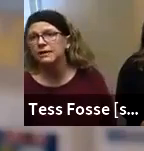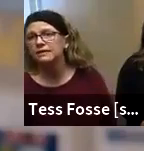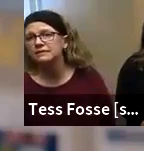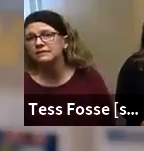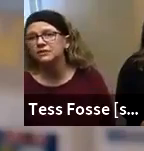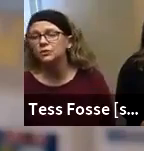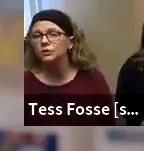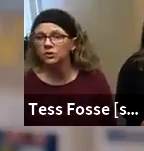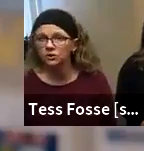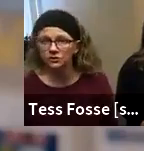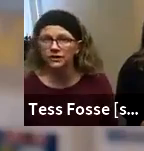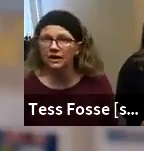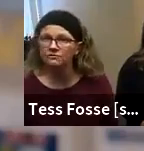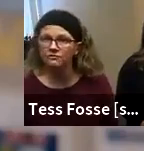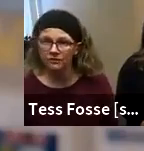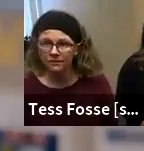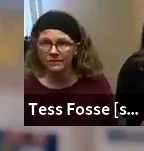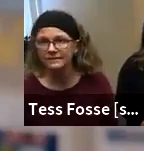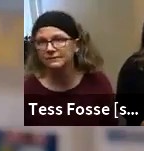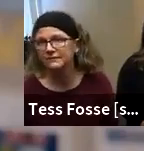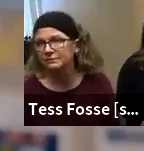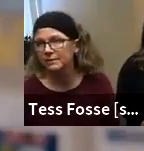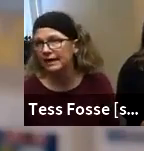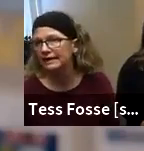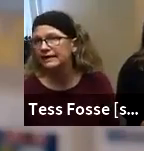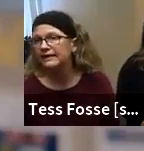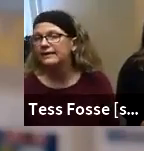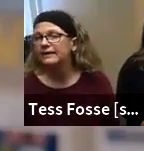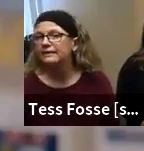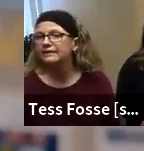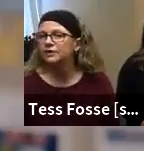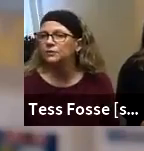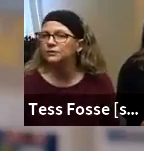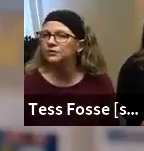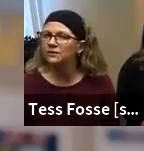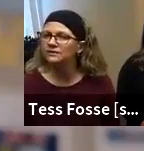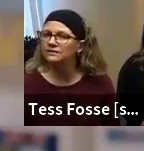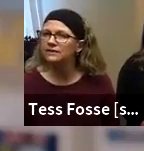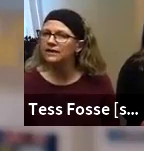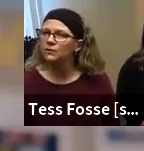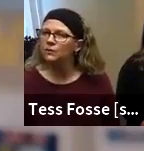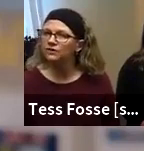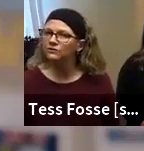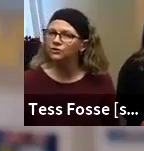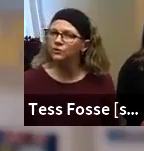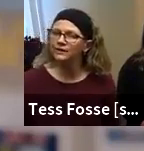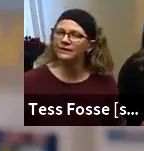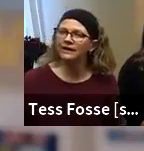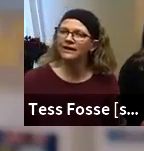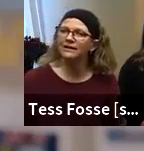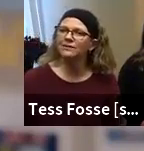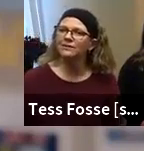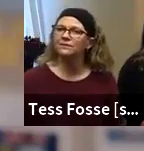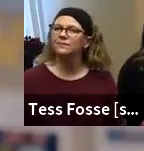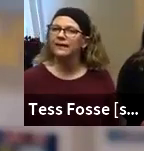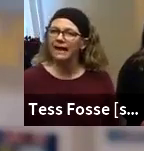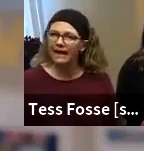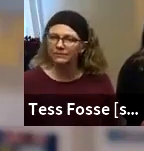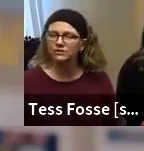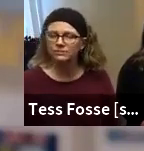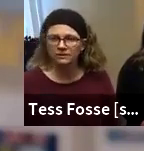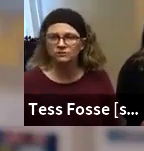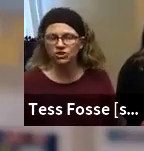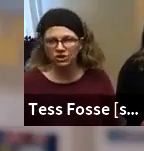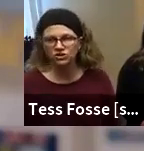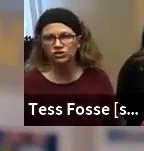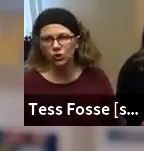get from us, and you will learn a lot from this feedback. And then you will notice what you're doing and be